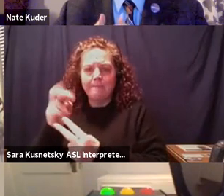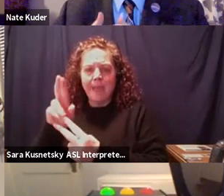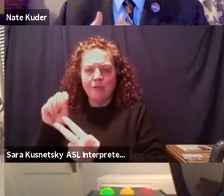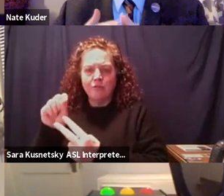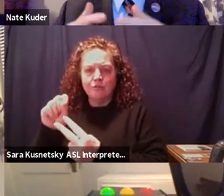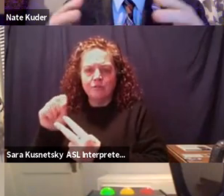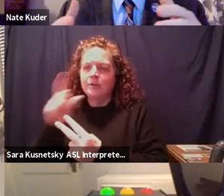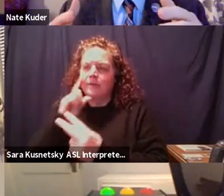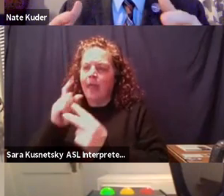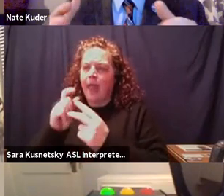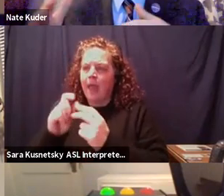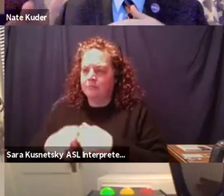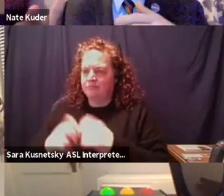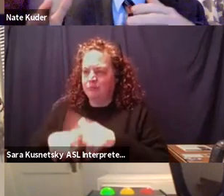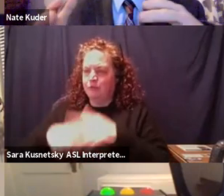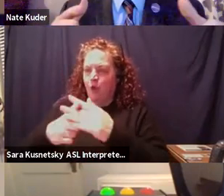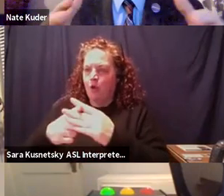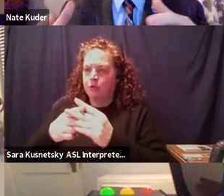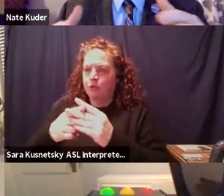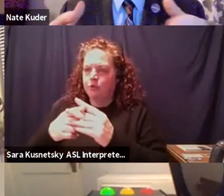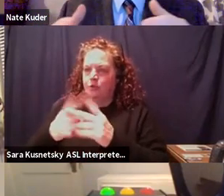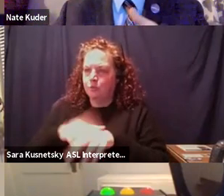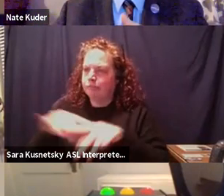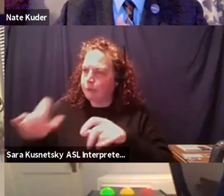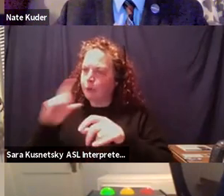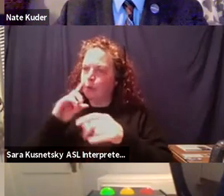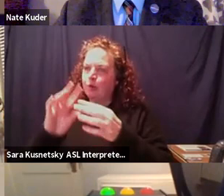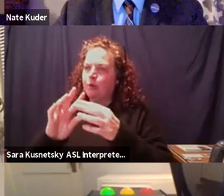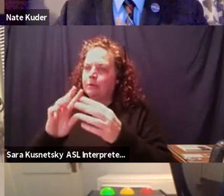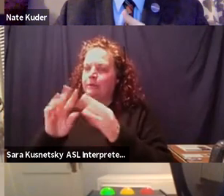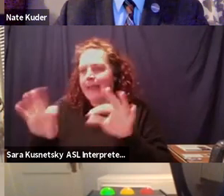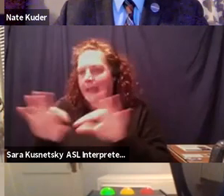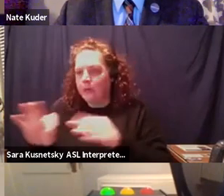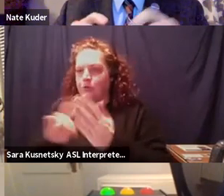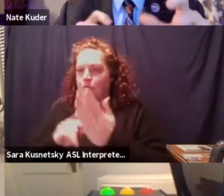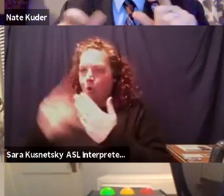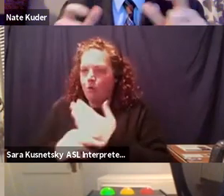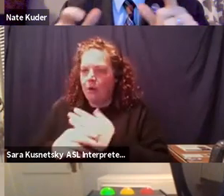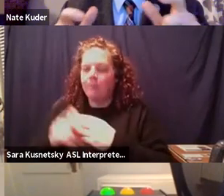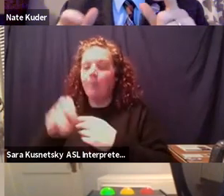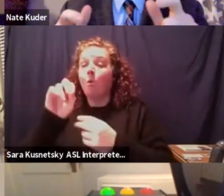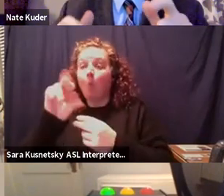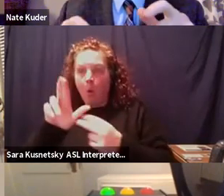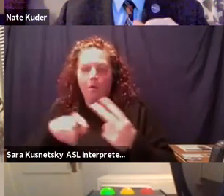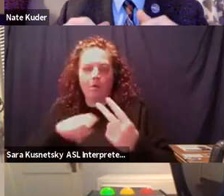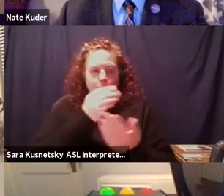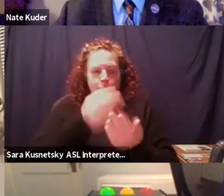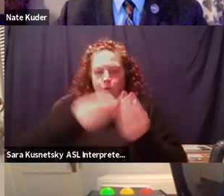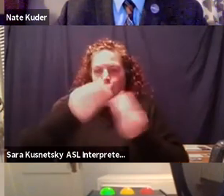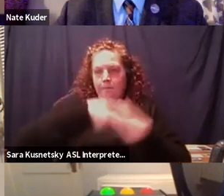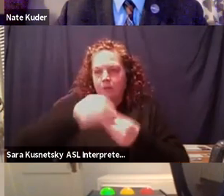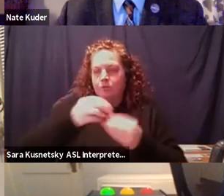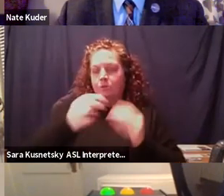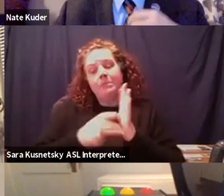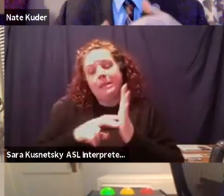program. And in other times, it will be identifying resources within a school budget. So that may not necessarily show up in how a